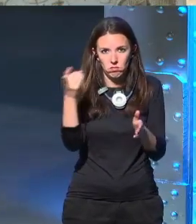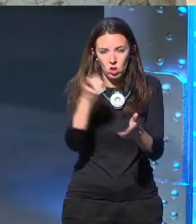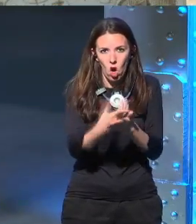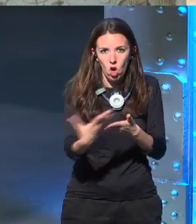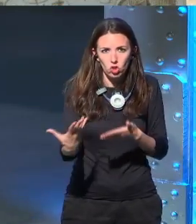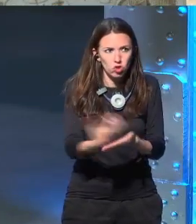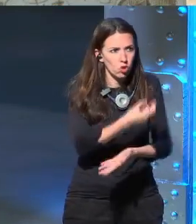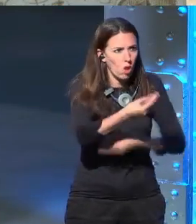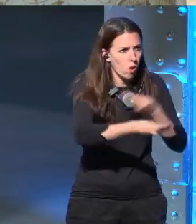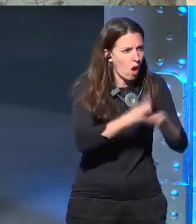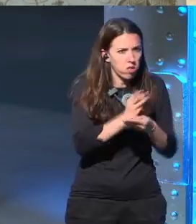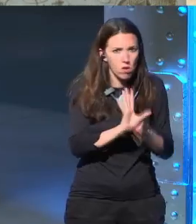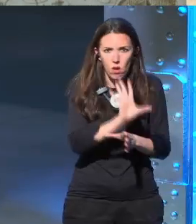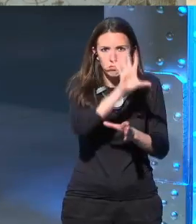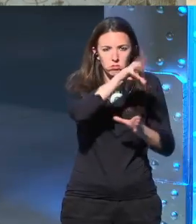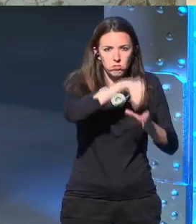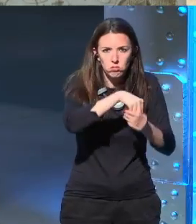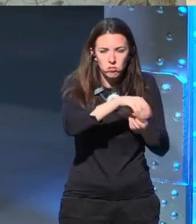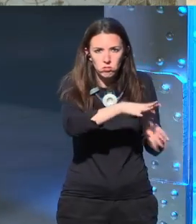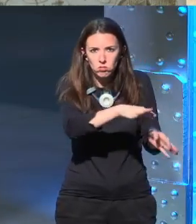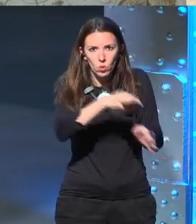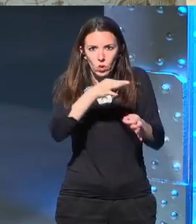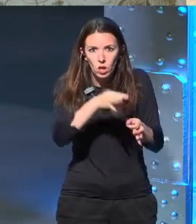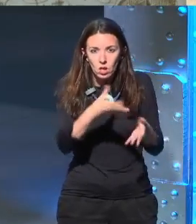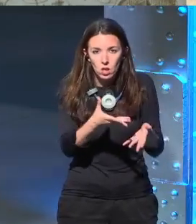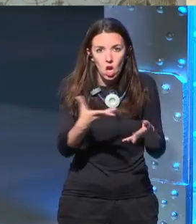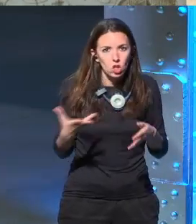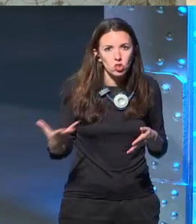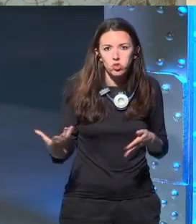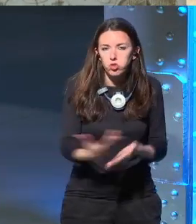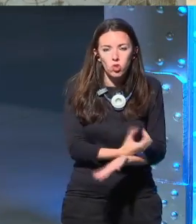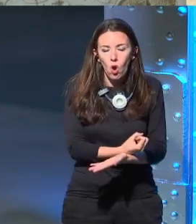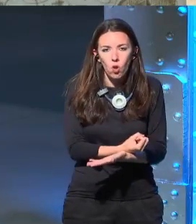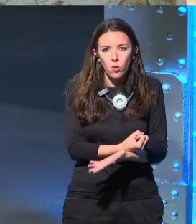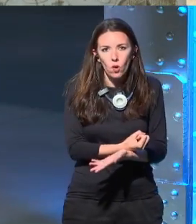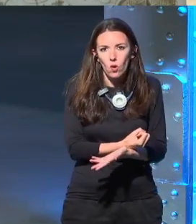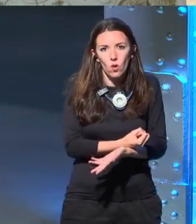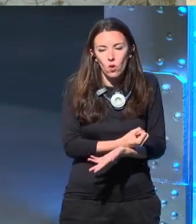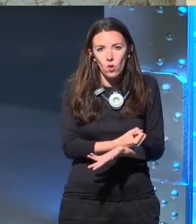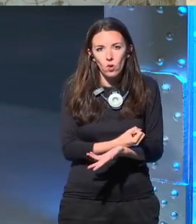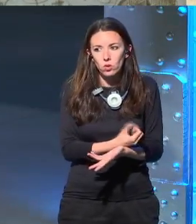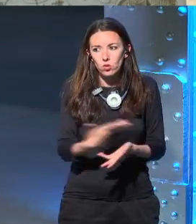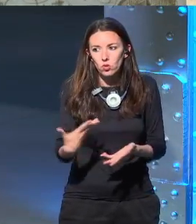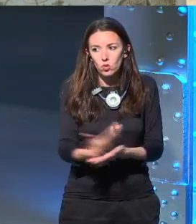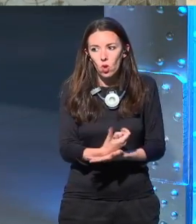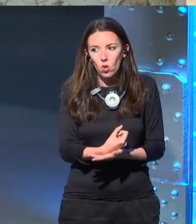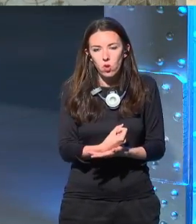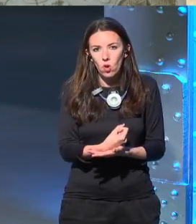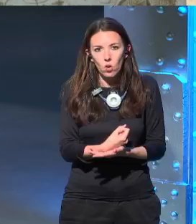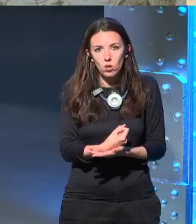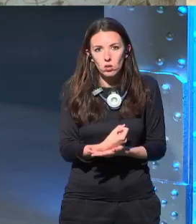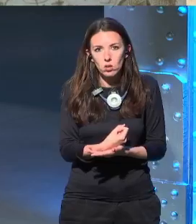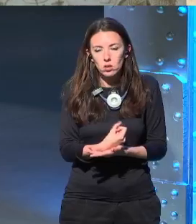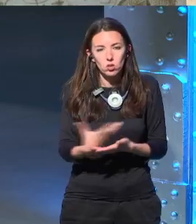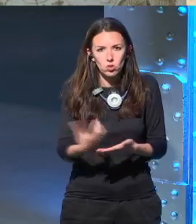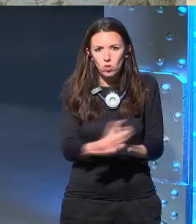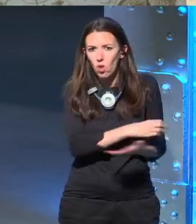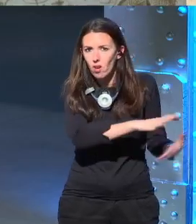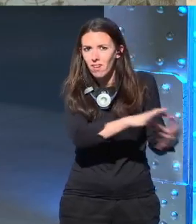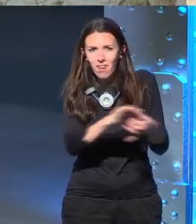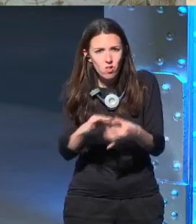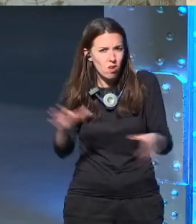figures out is that the heart valve doesn't open and shut. He's dissected the human bodies, figured out the heart, then